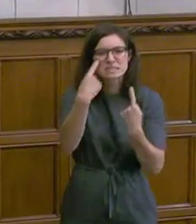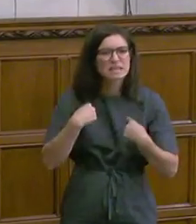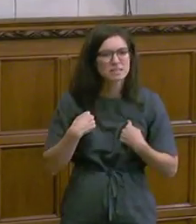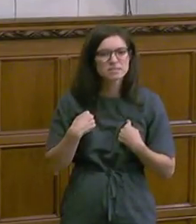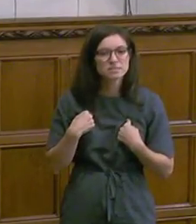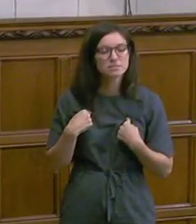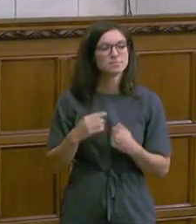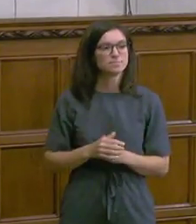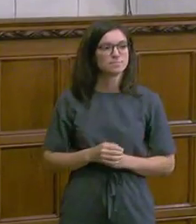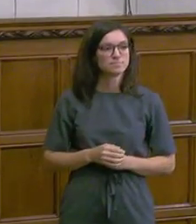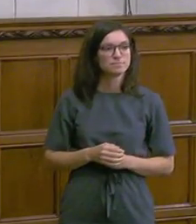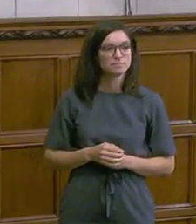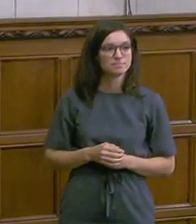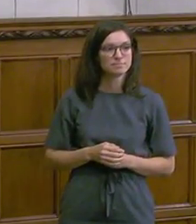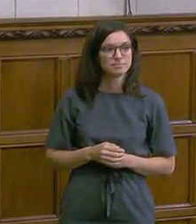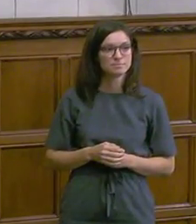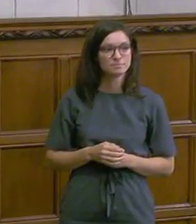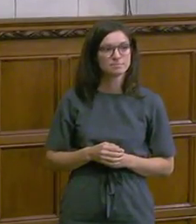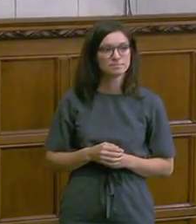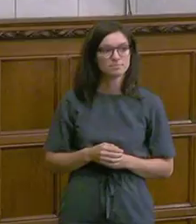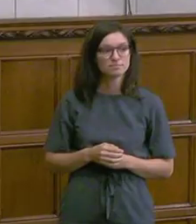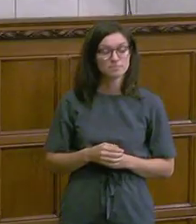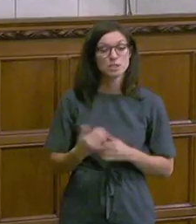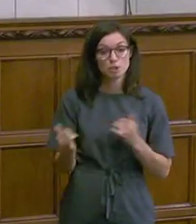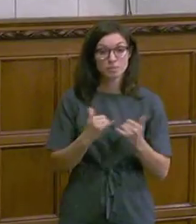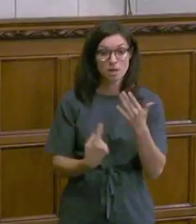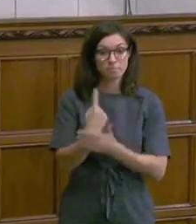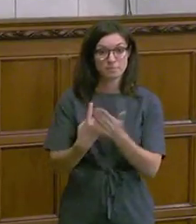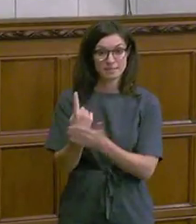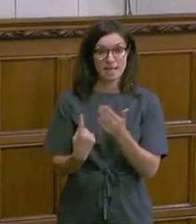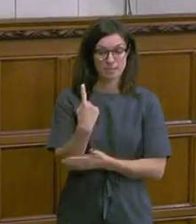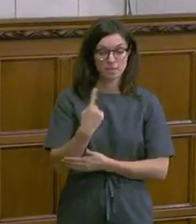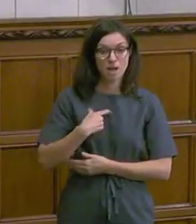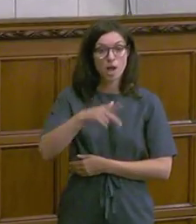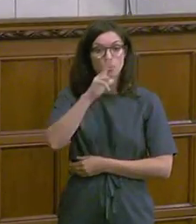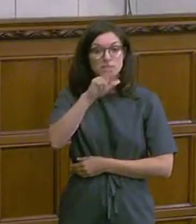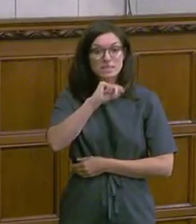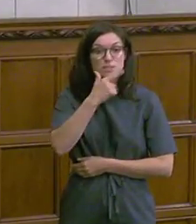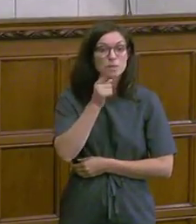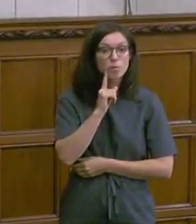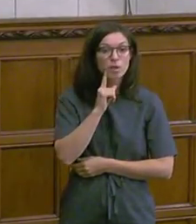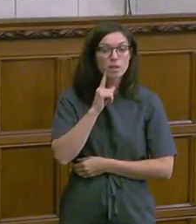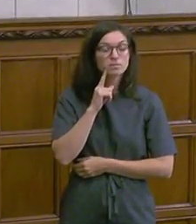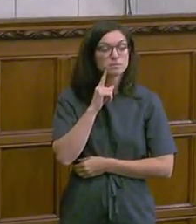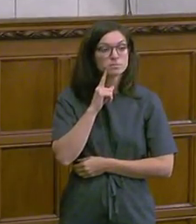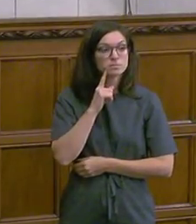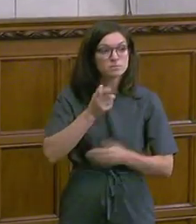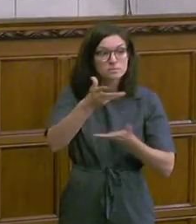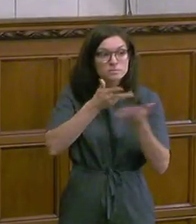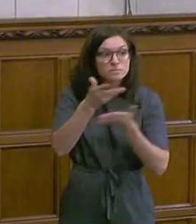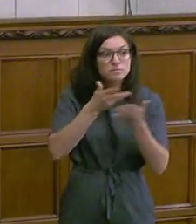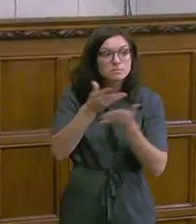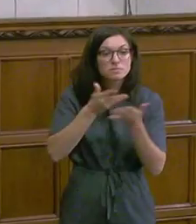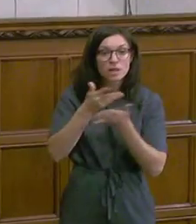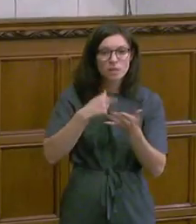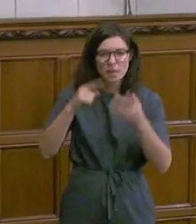beginning of my Westminster journey that I had in here, that I would be speaking to people in this place and they would look at me searchingly, wondering, trying to